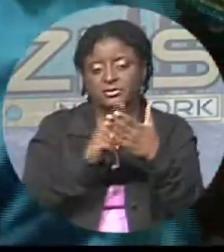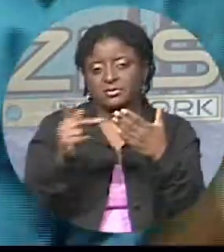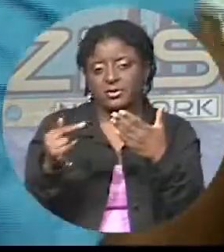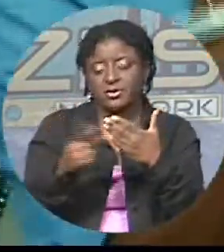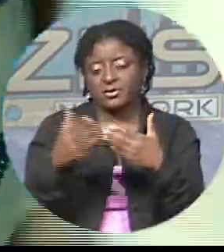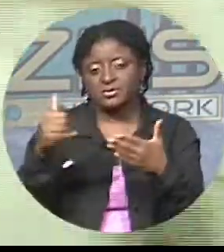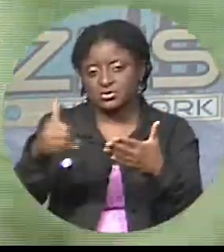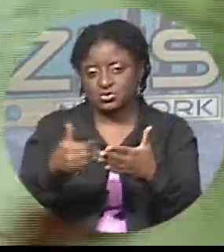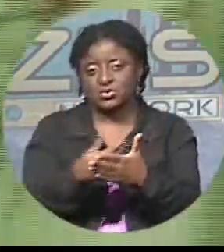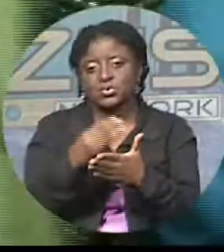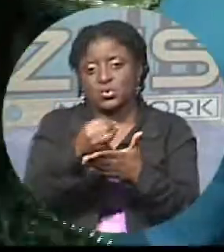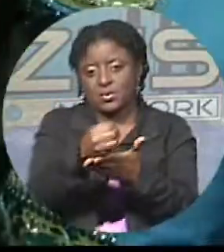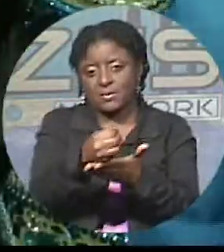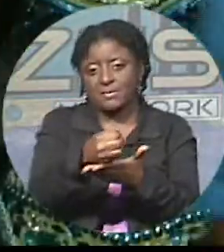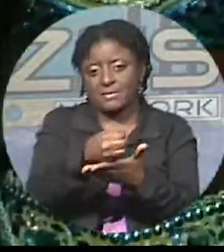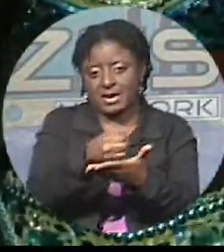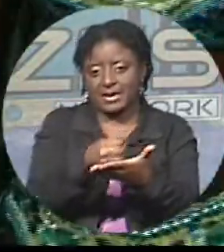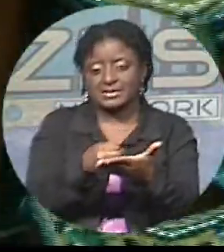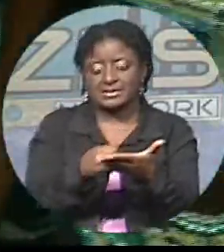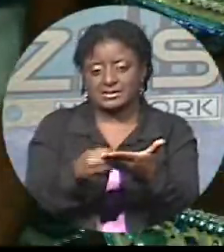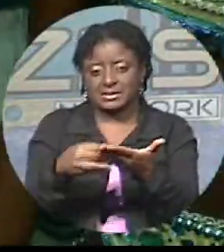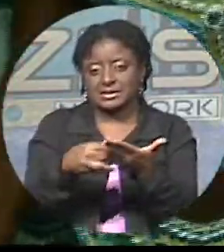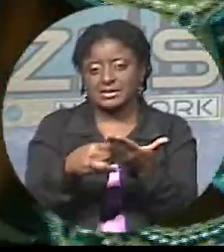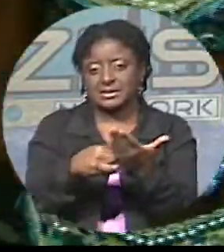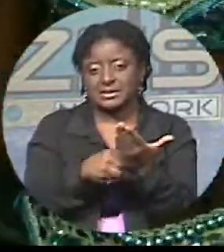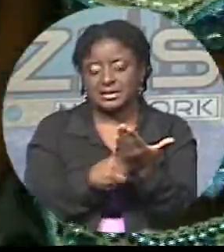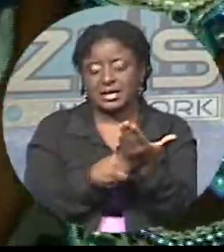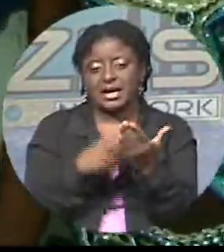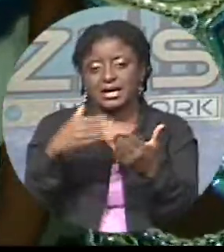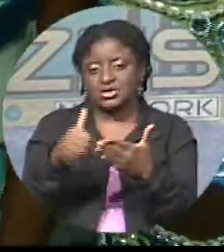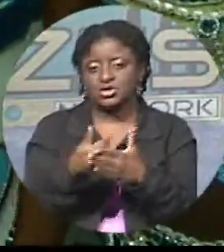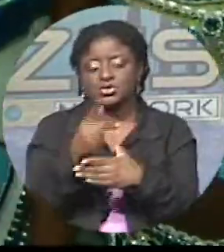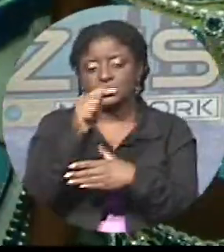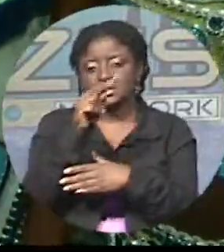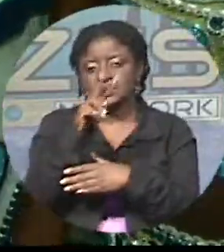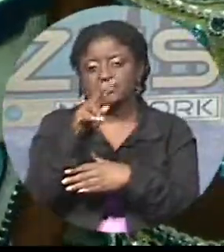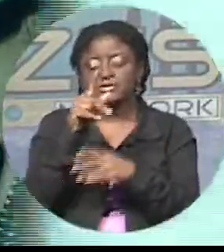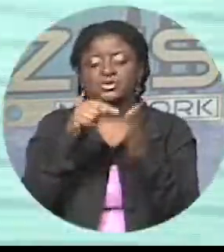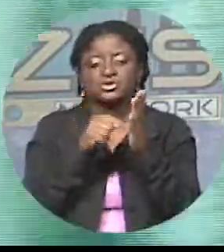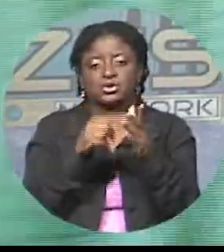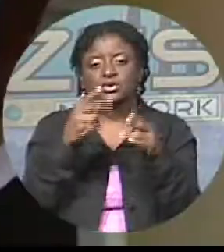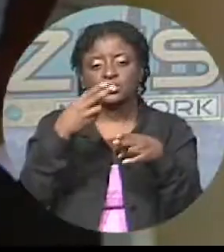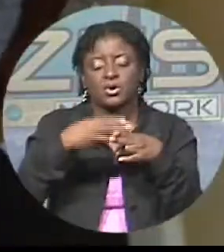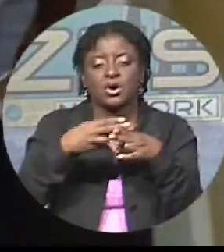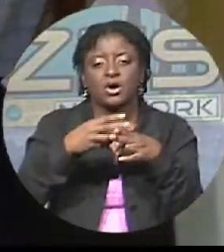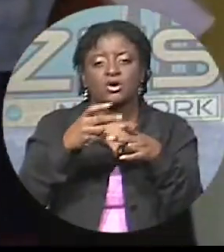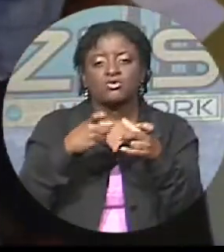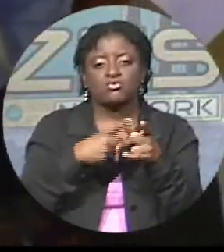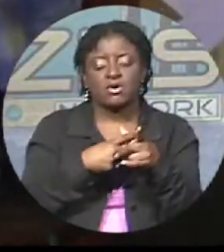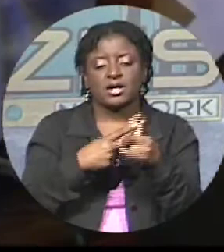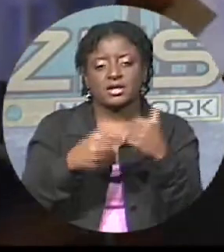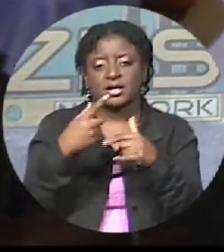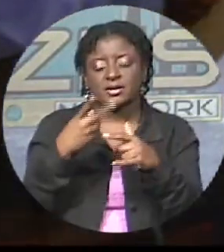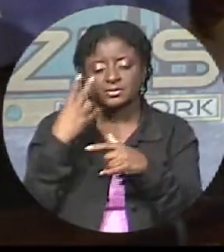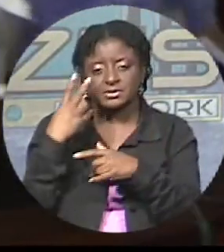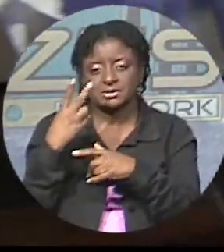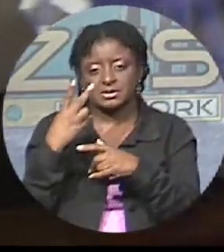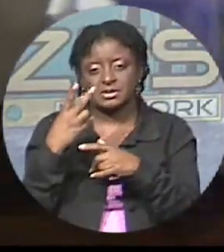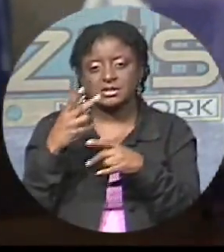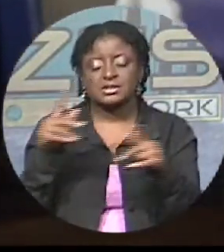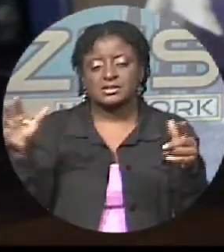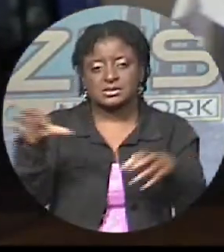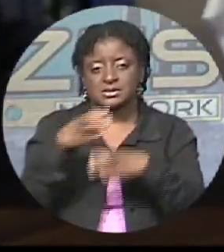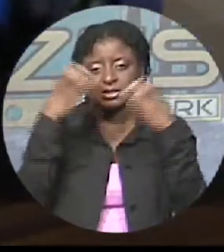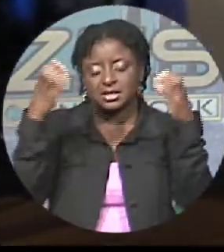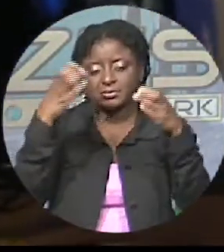new TV show called Run Come See. The Year of Culture is designed to celebrate the nation's rich history through art, music and